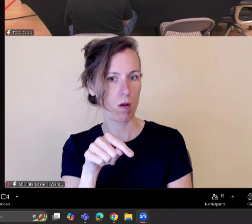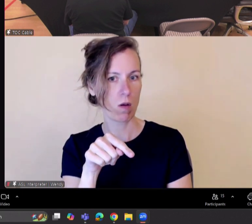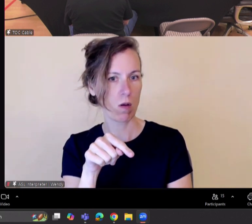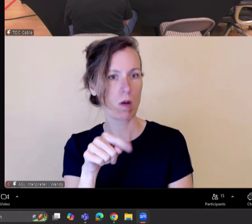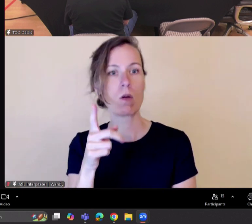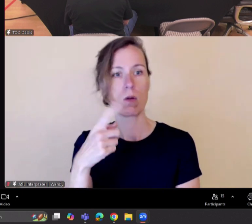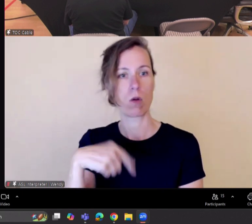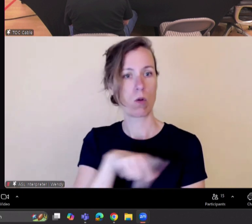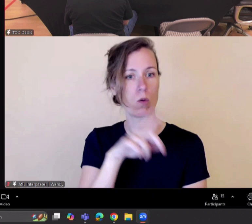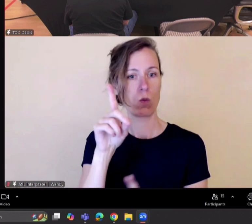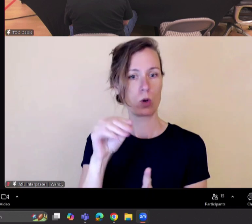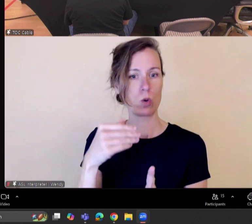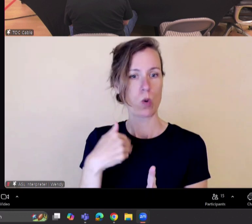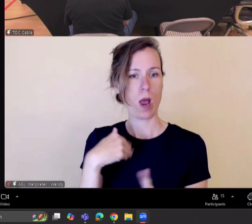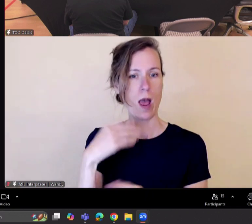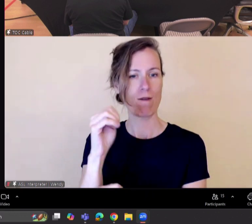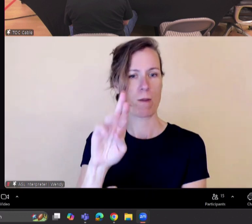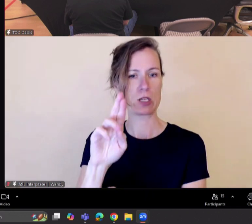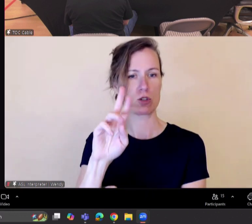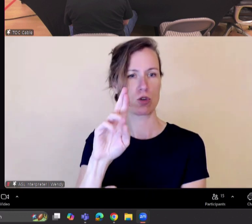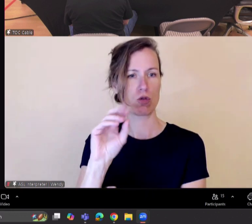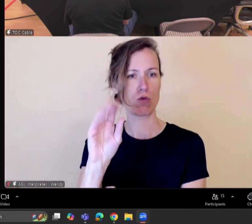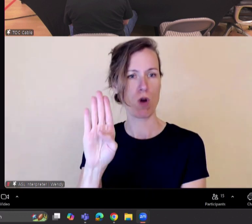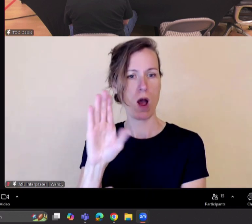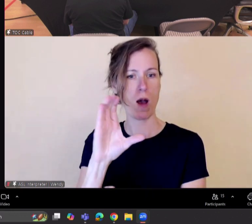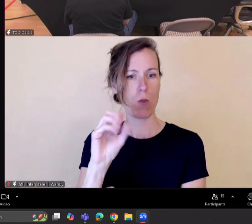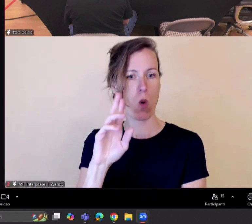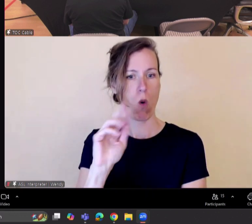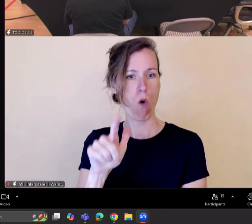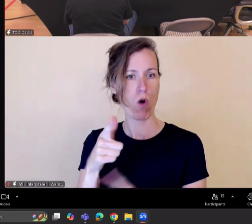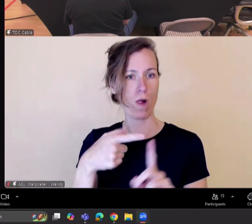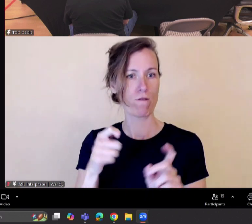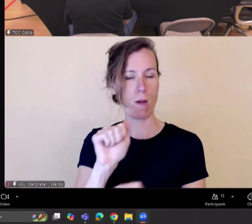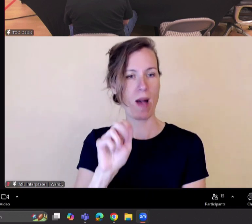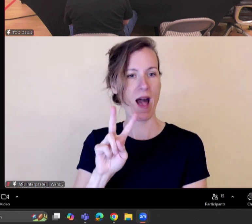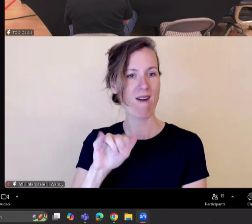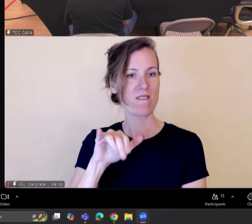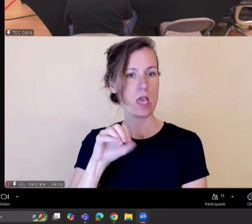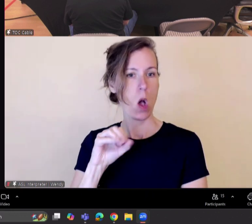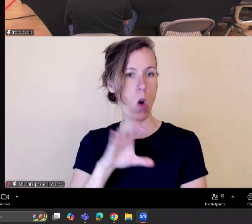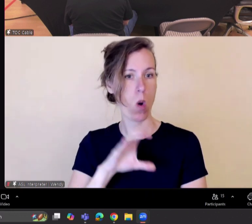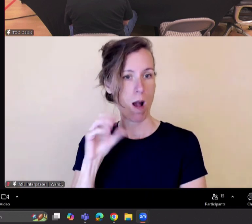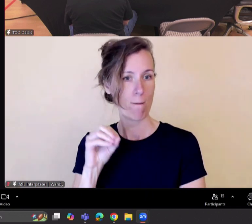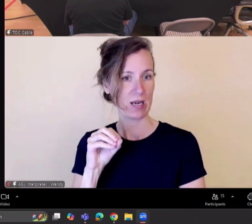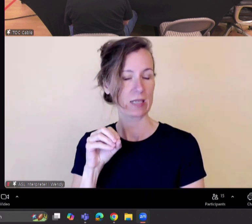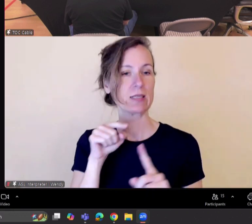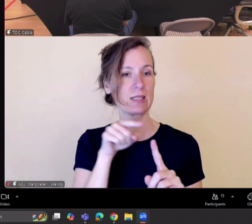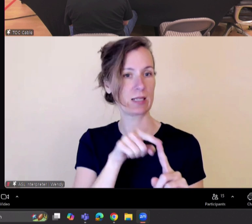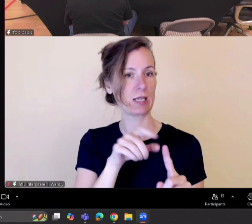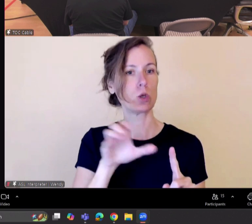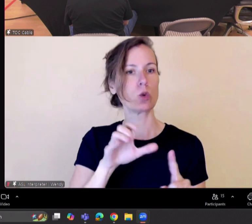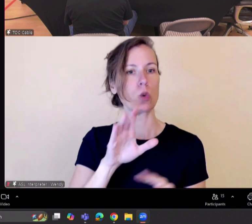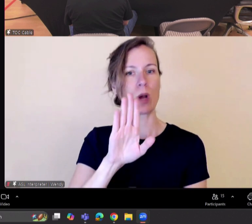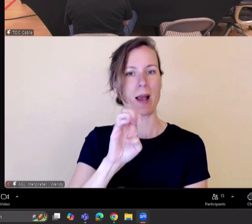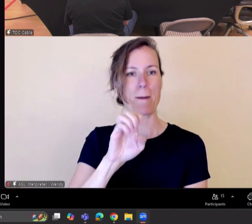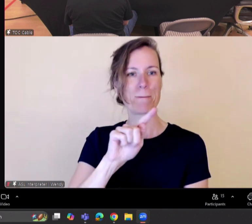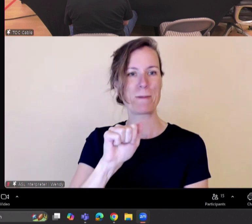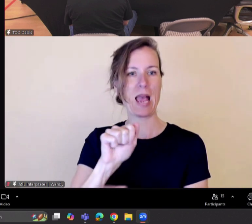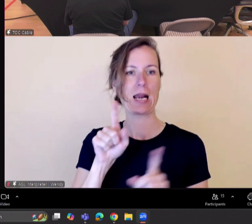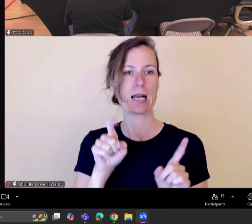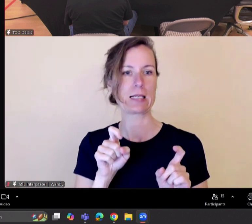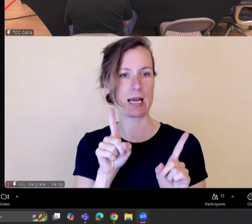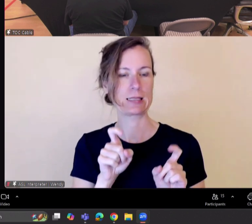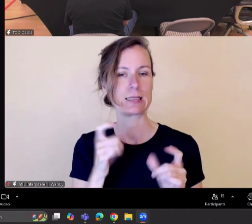Rob Carl from Avio. The Avio company has been doing the beta testing now for the